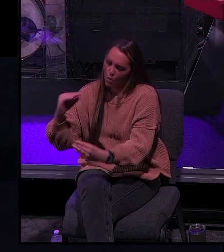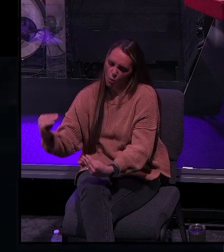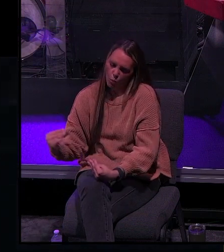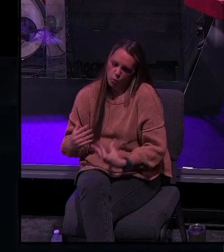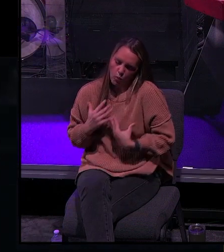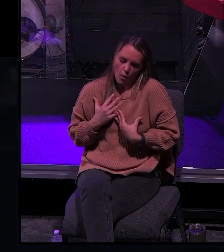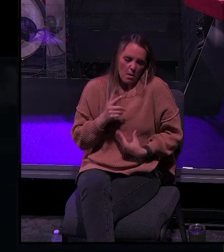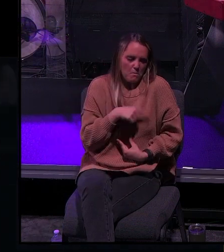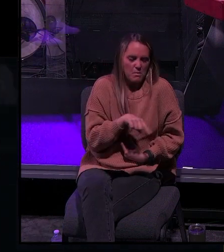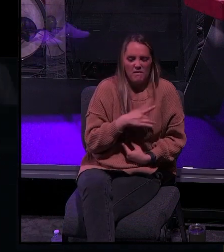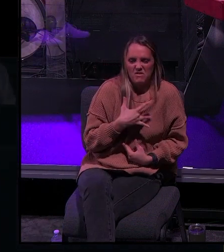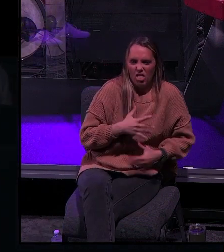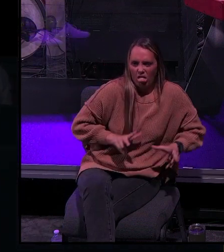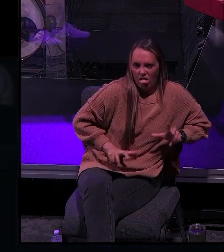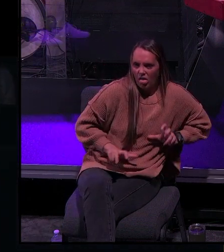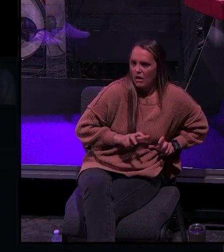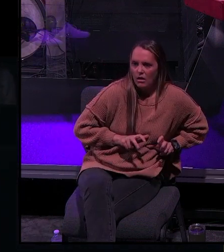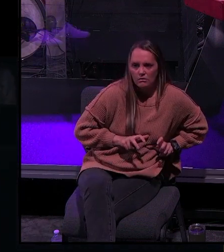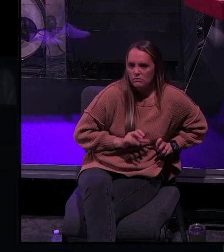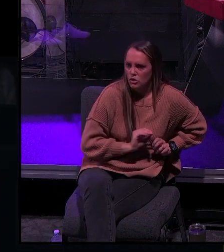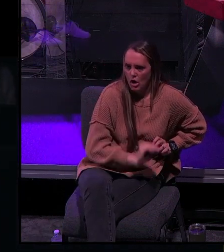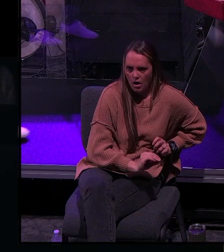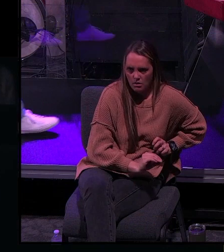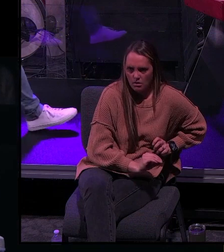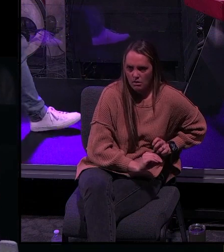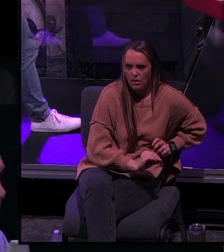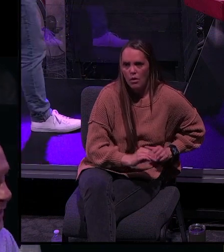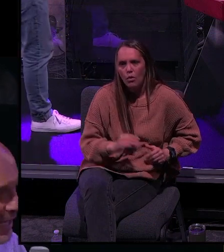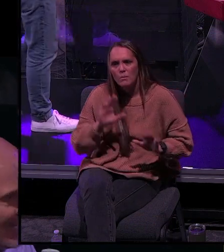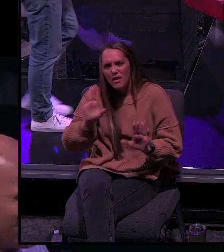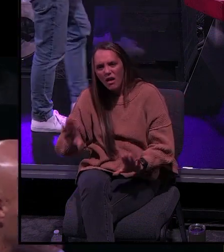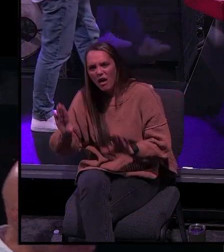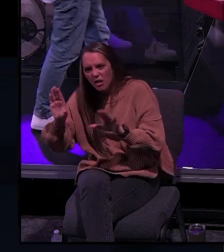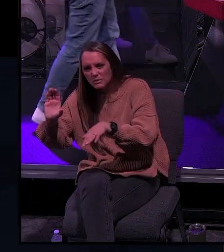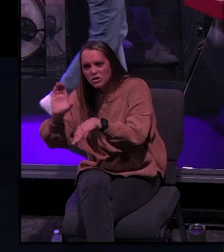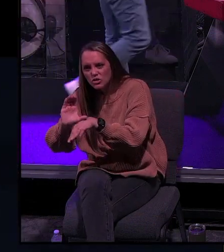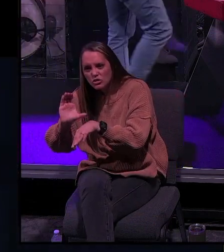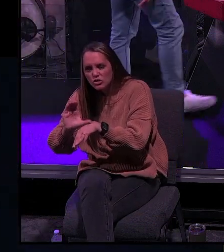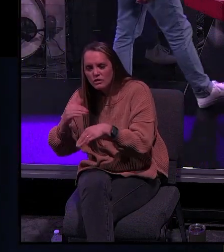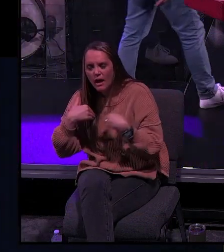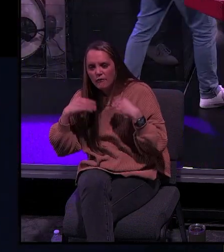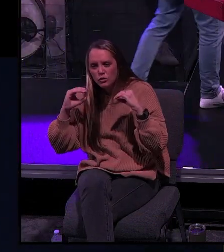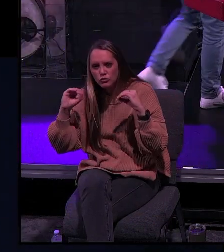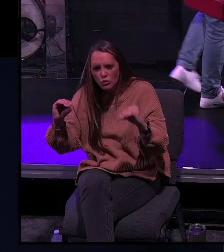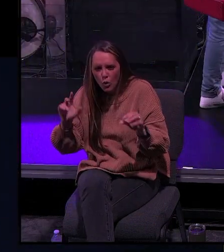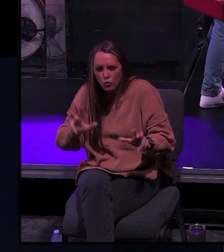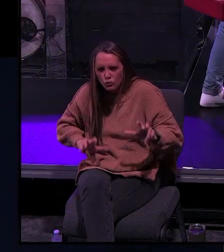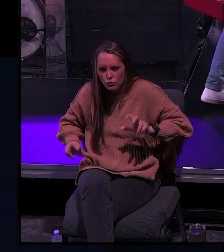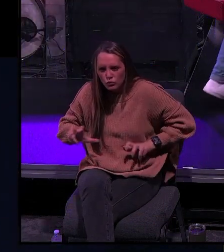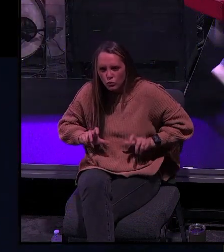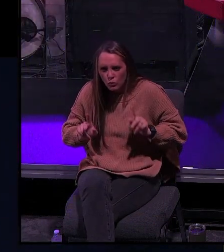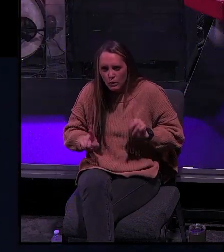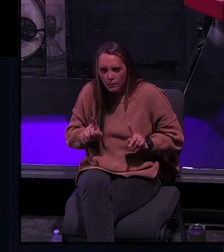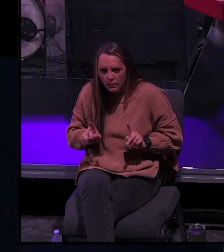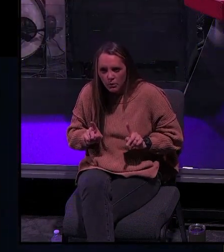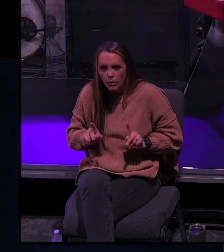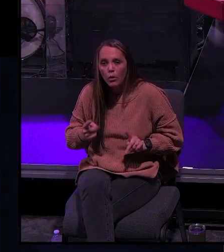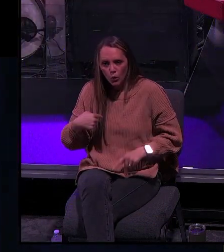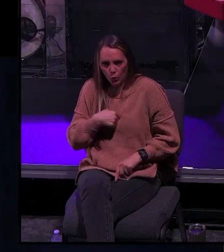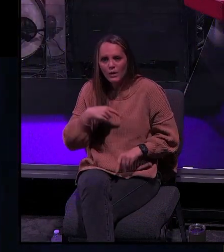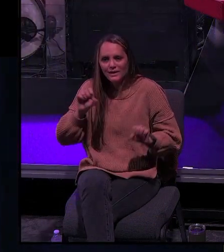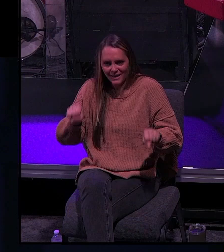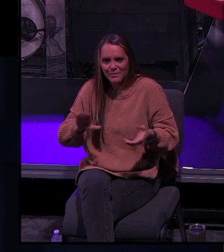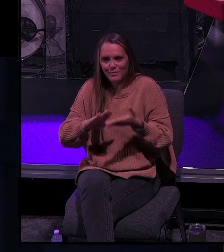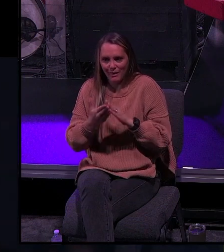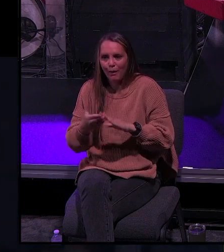them. Wouldn't that be awesome to be a church where there is no needy persons among them? We can be that church. We have the opportunity to do